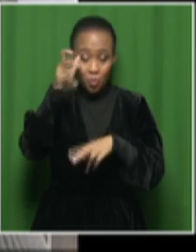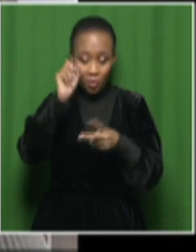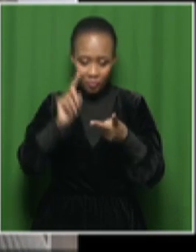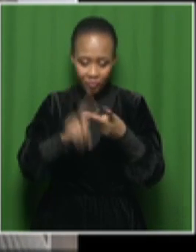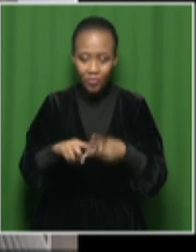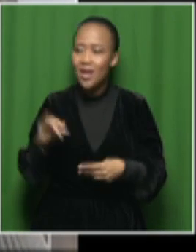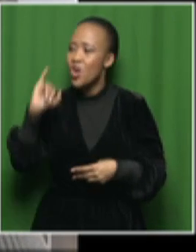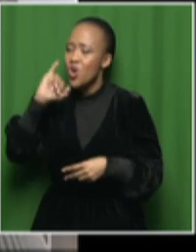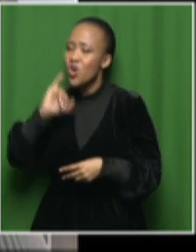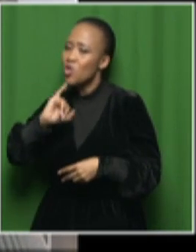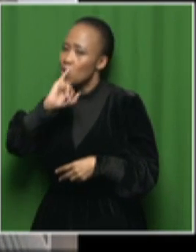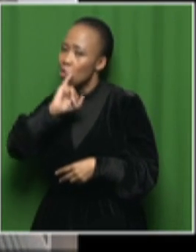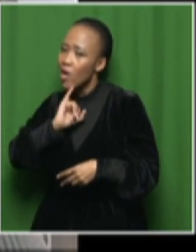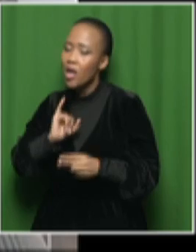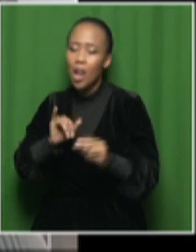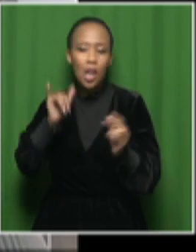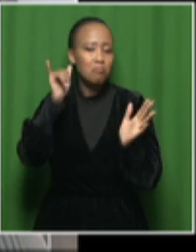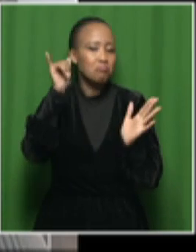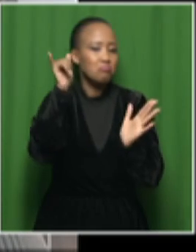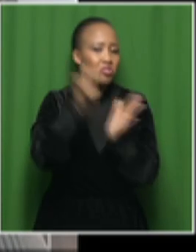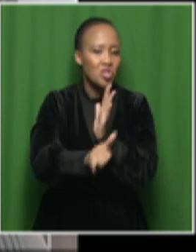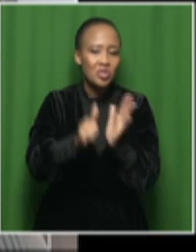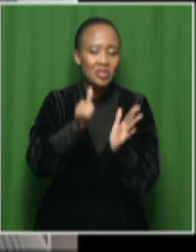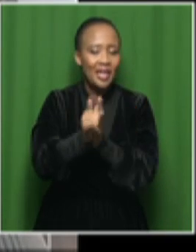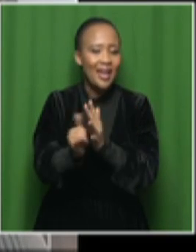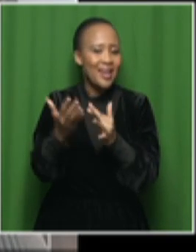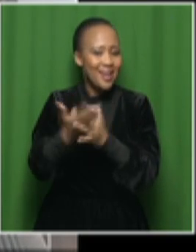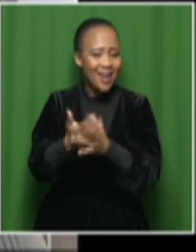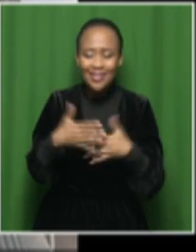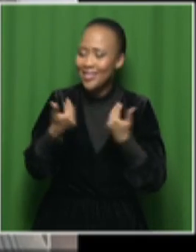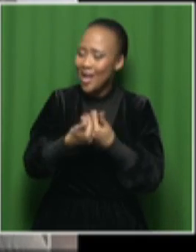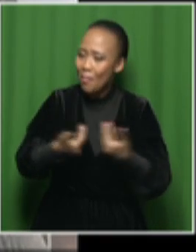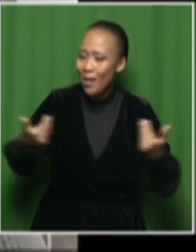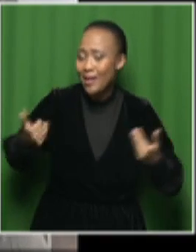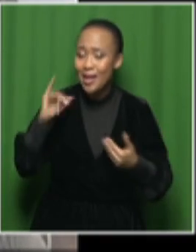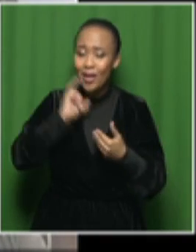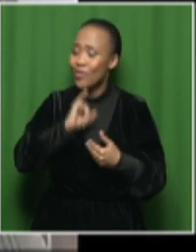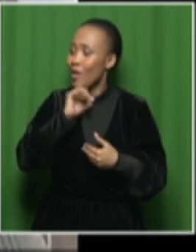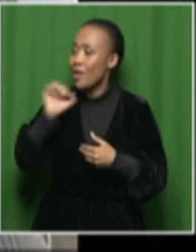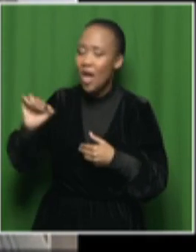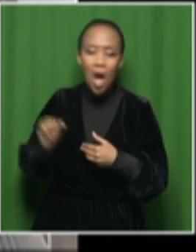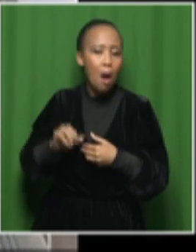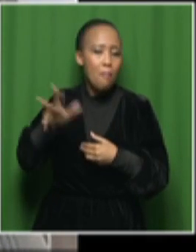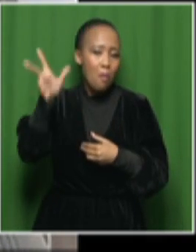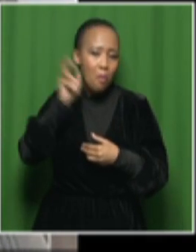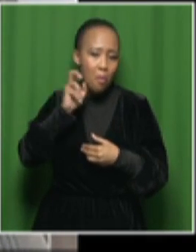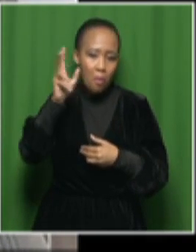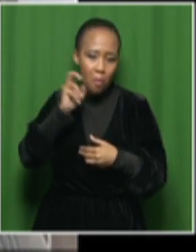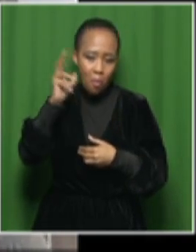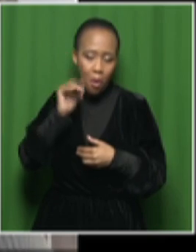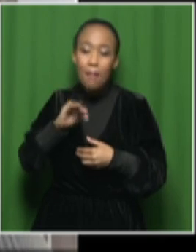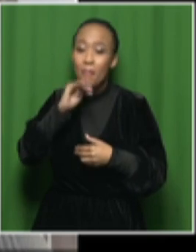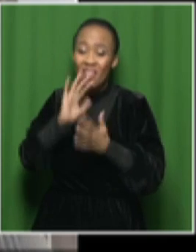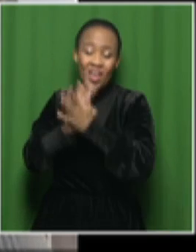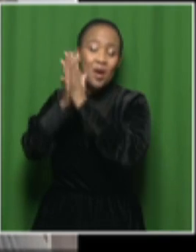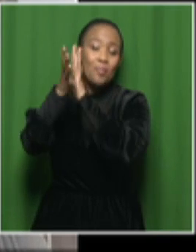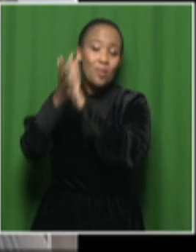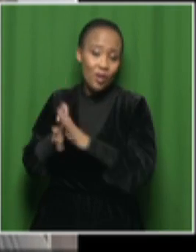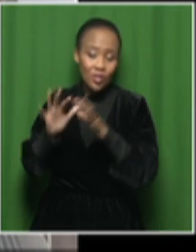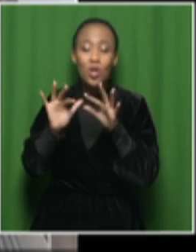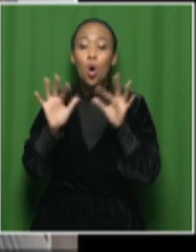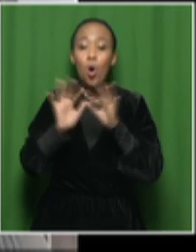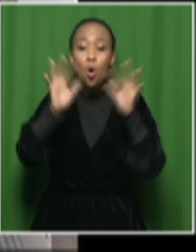Israeli genocide case and apartheid and all sorts of things like that. All of those things are polarizing the world, and